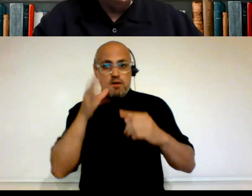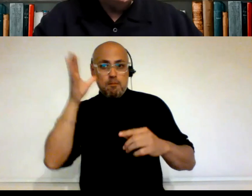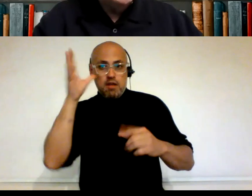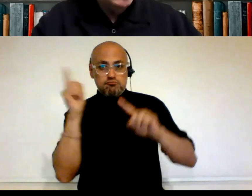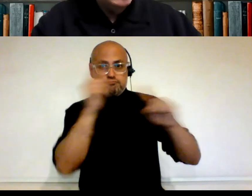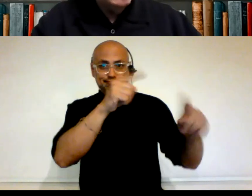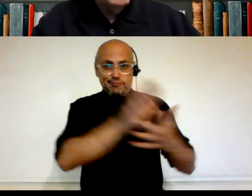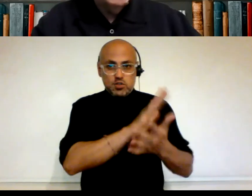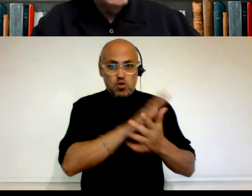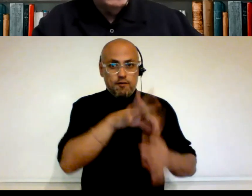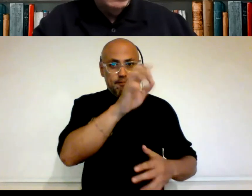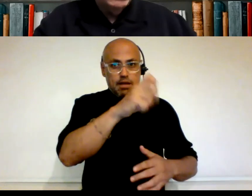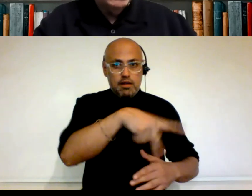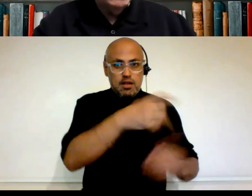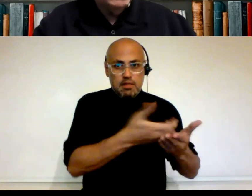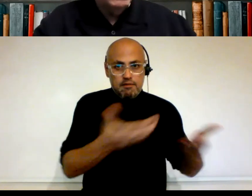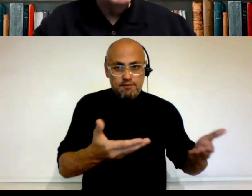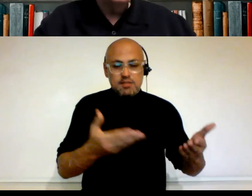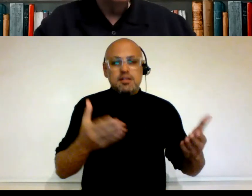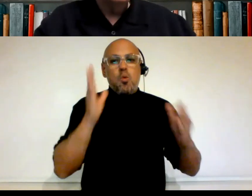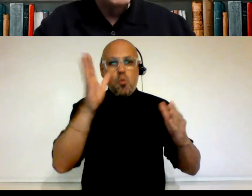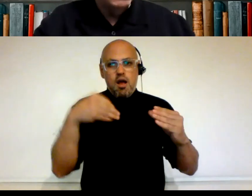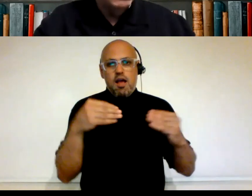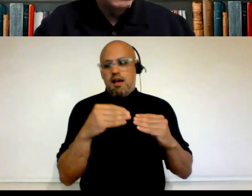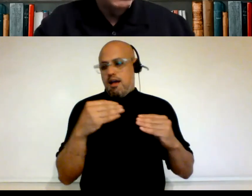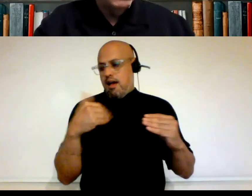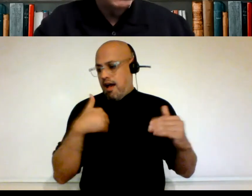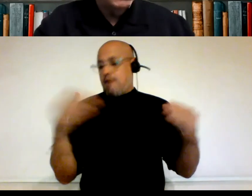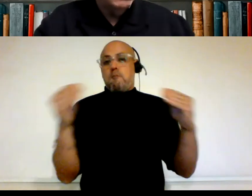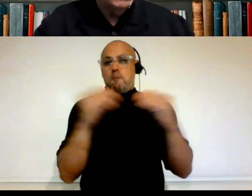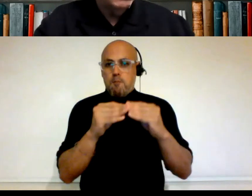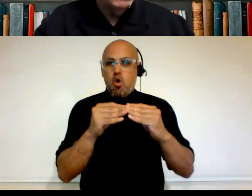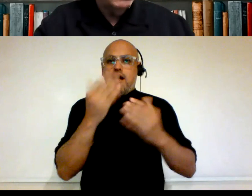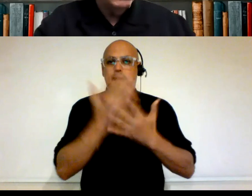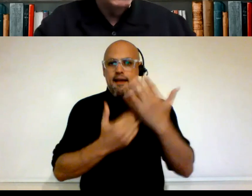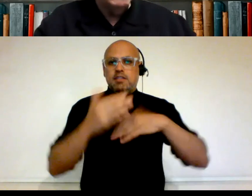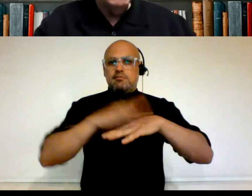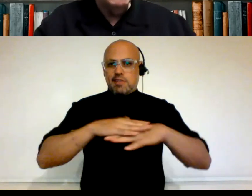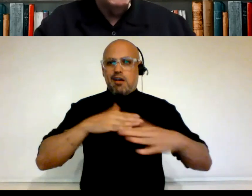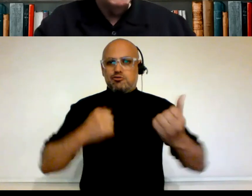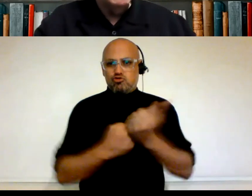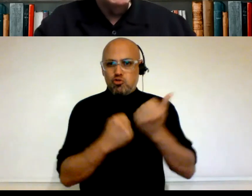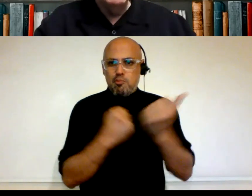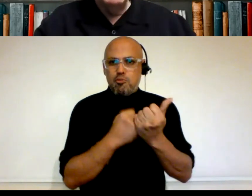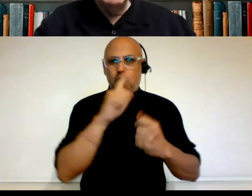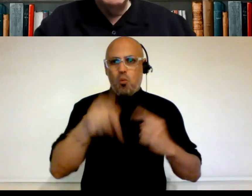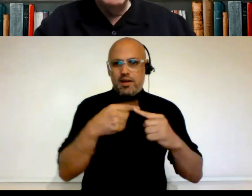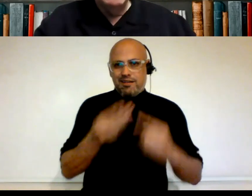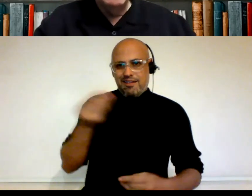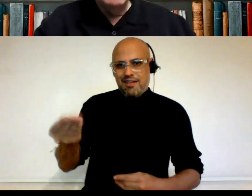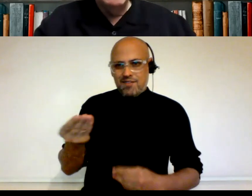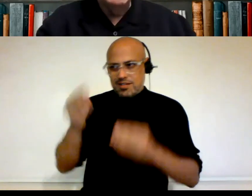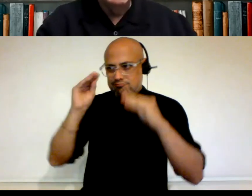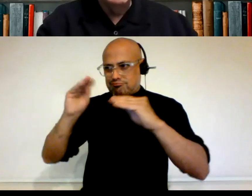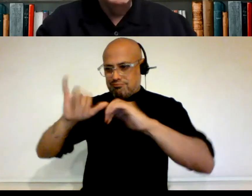to pick up their device, they're going to give more hands-on support to them at the time of the distribution. They're going to tell them how to sign off